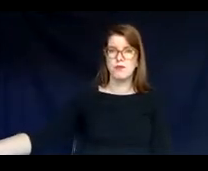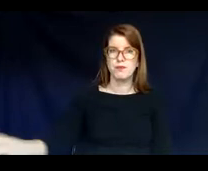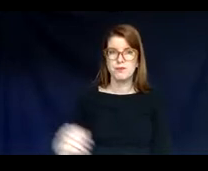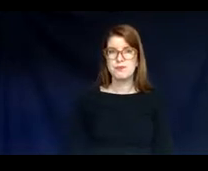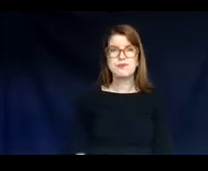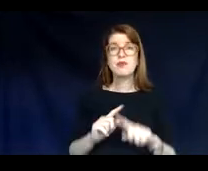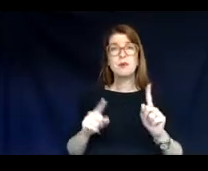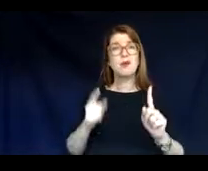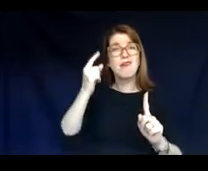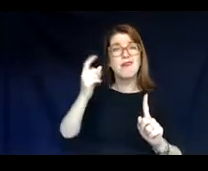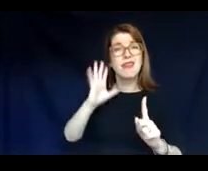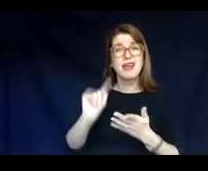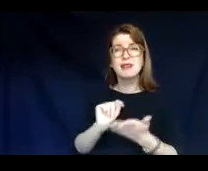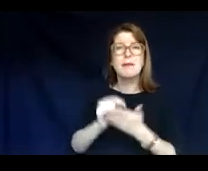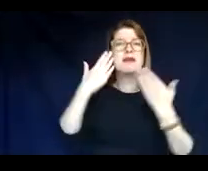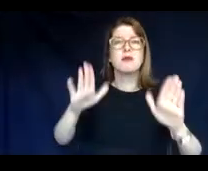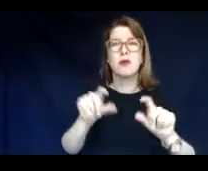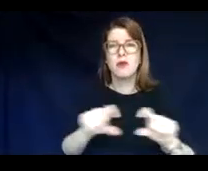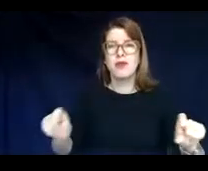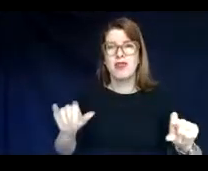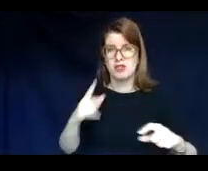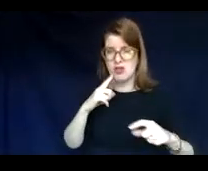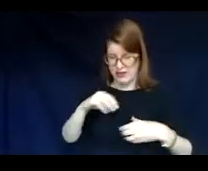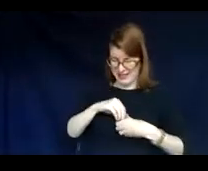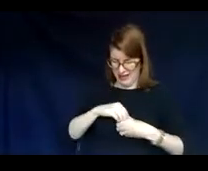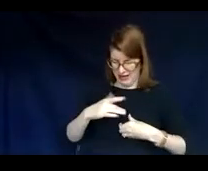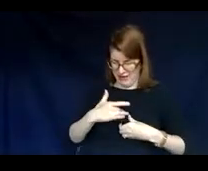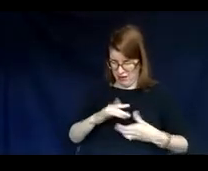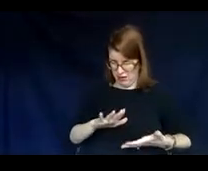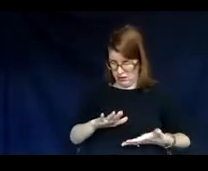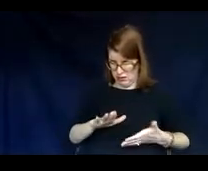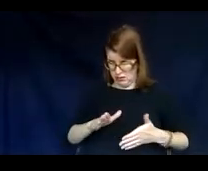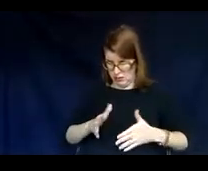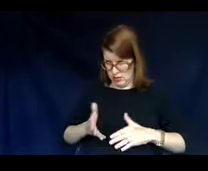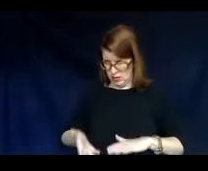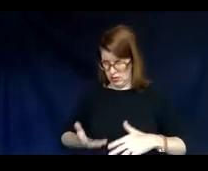But I didn't know this. So I was dying inside.